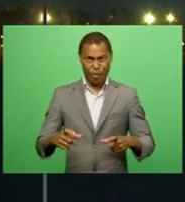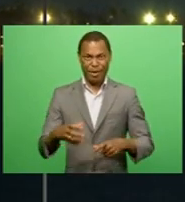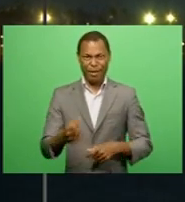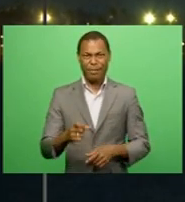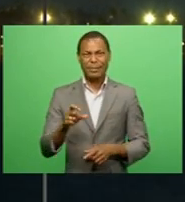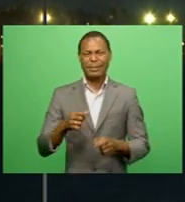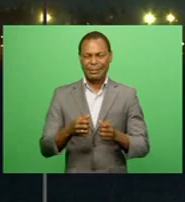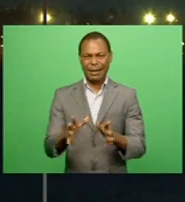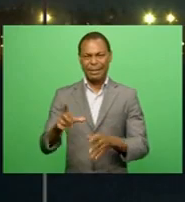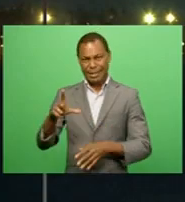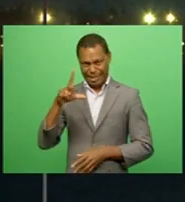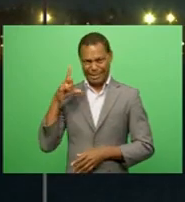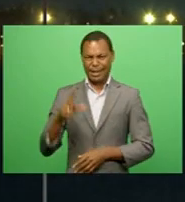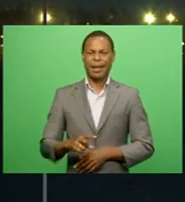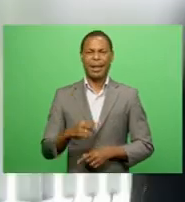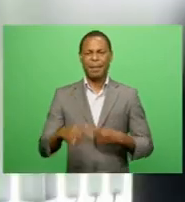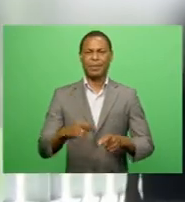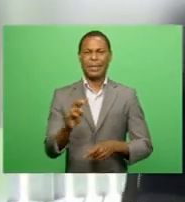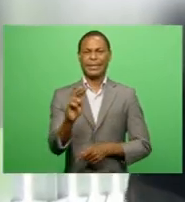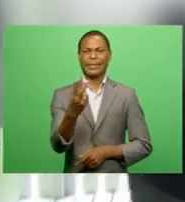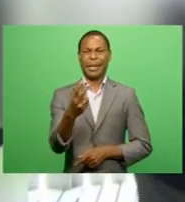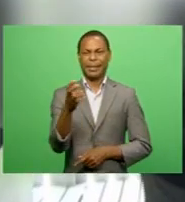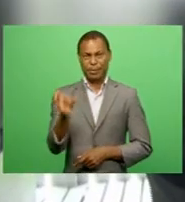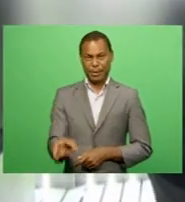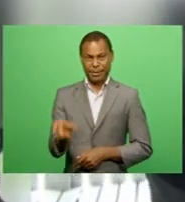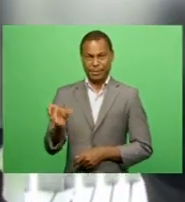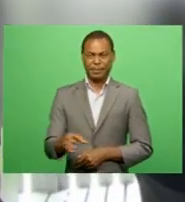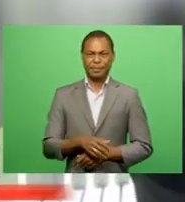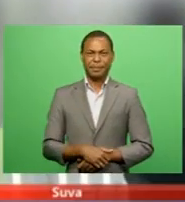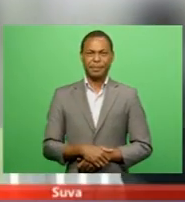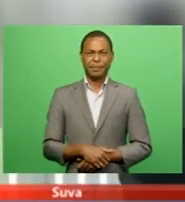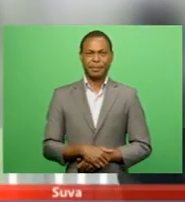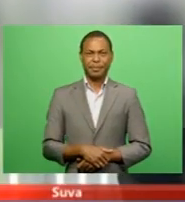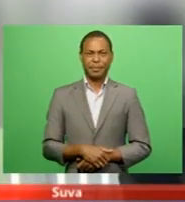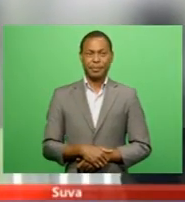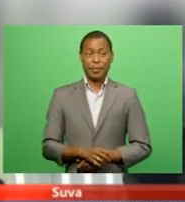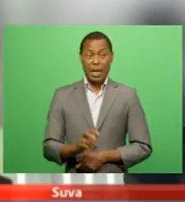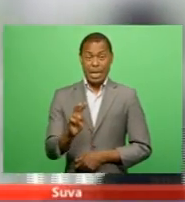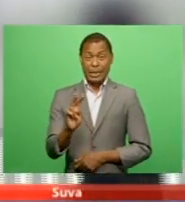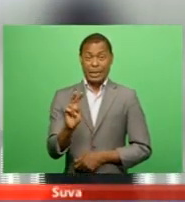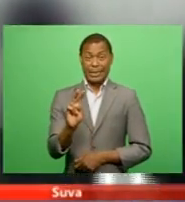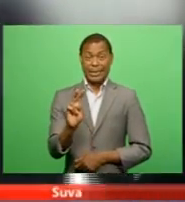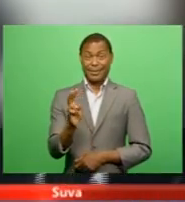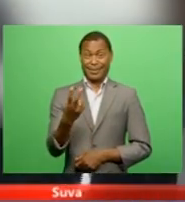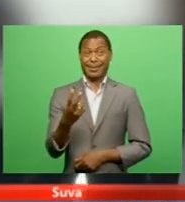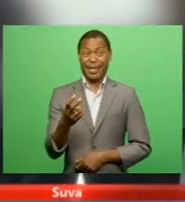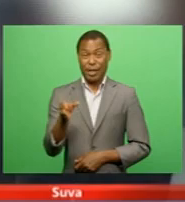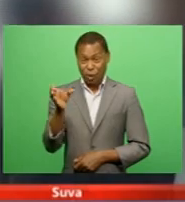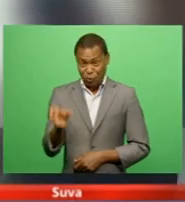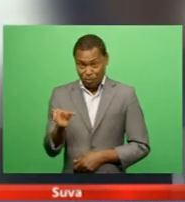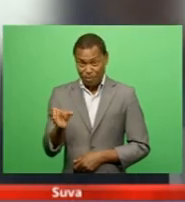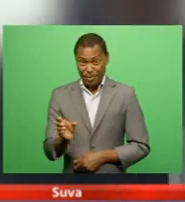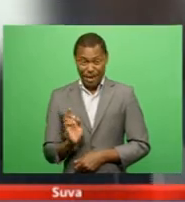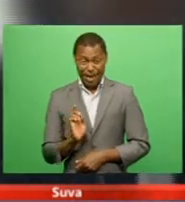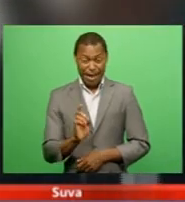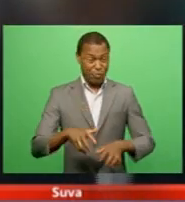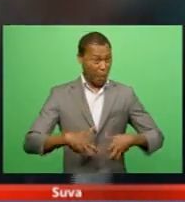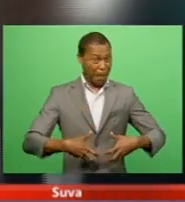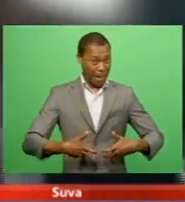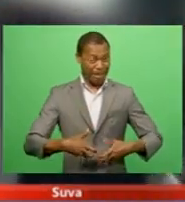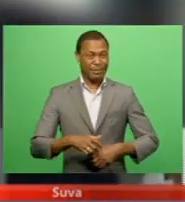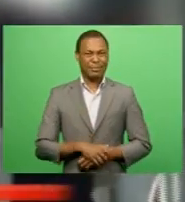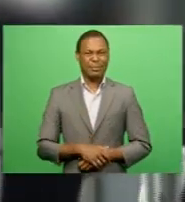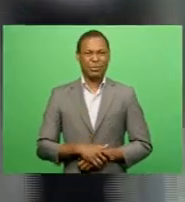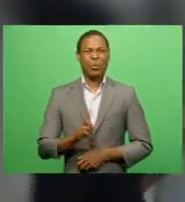relation to the second complainant. The second complainant's ex-boyfriend took the stand in the Suva Magistrates Court today.